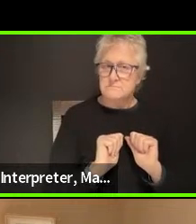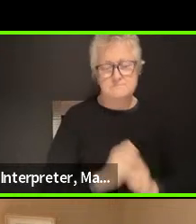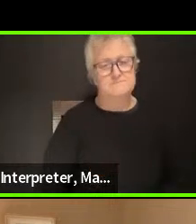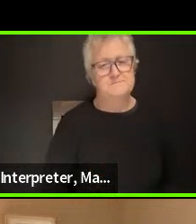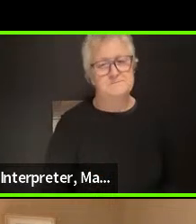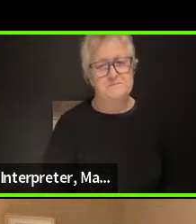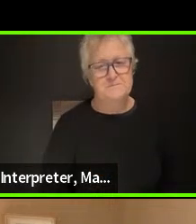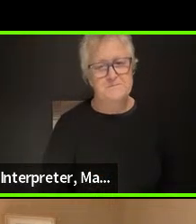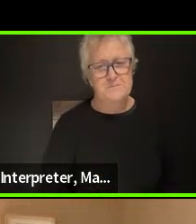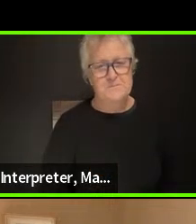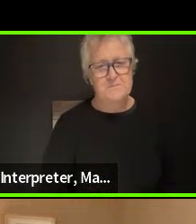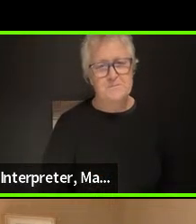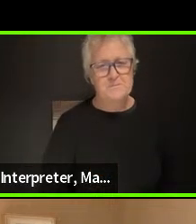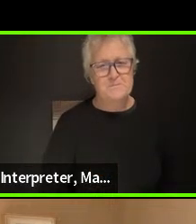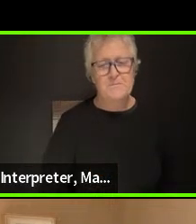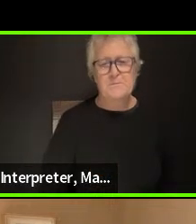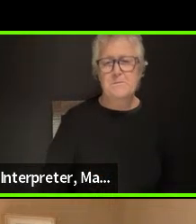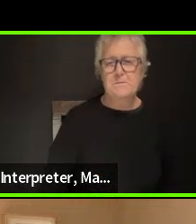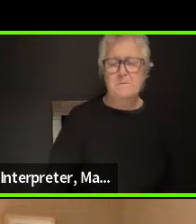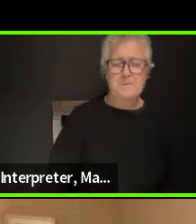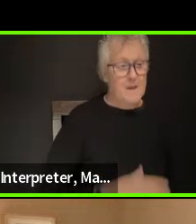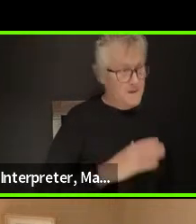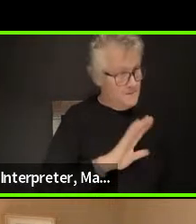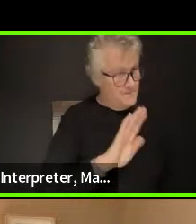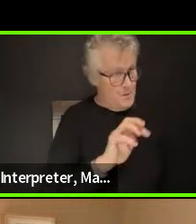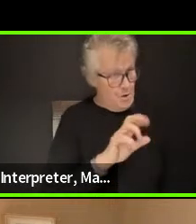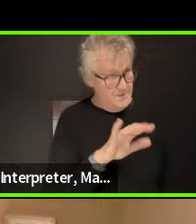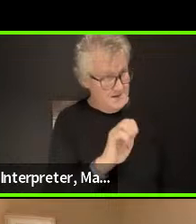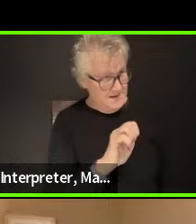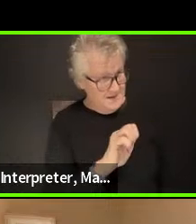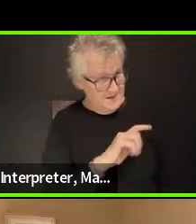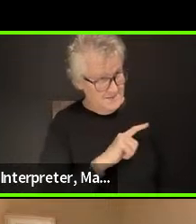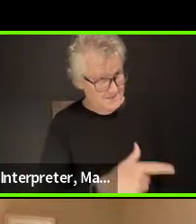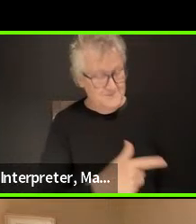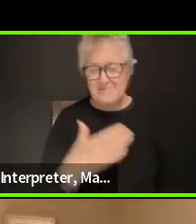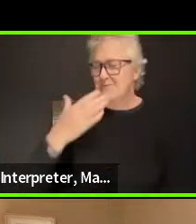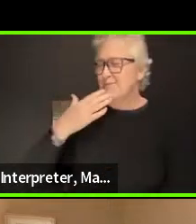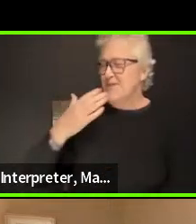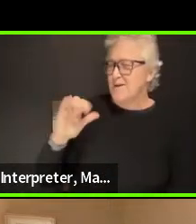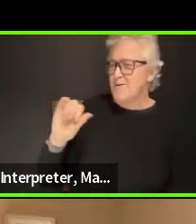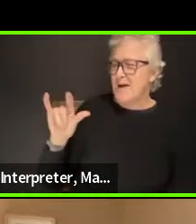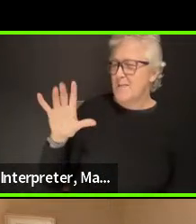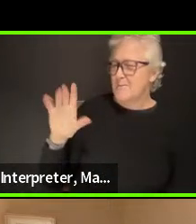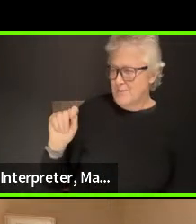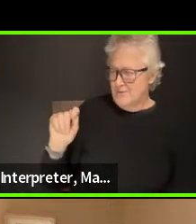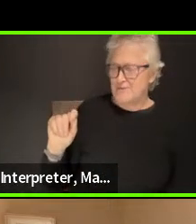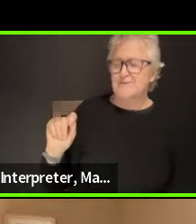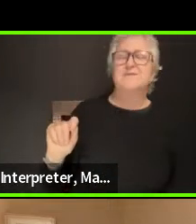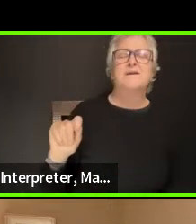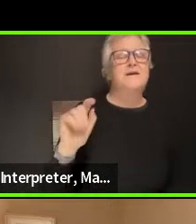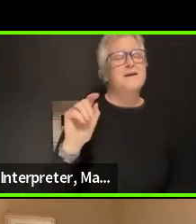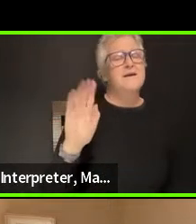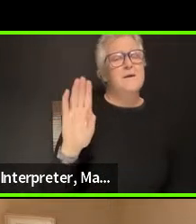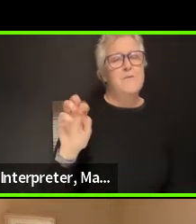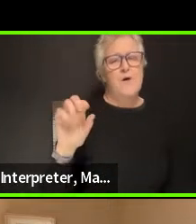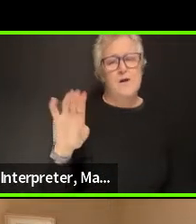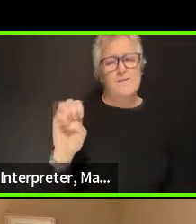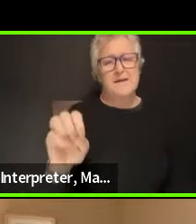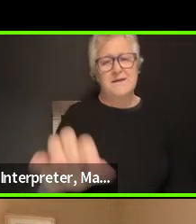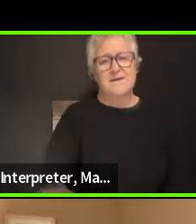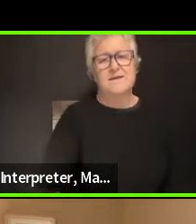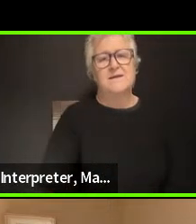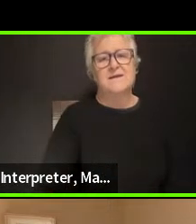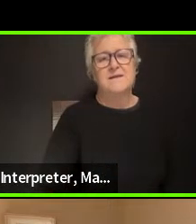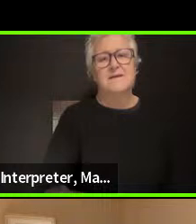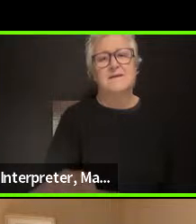Thanks, Albert. My name is Barbie Alexander. I use she, her pronouns, and I represent the Port of Portland.